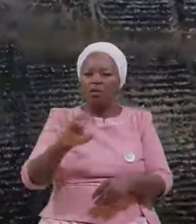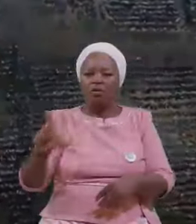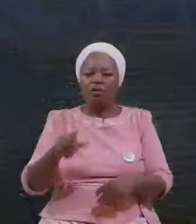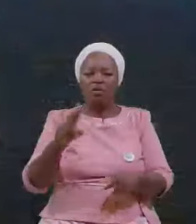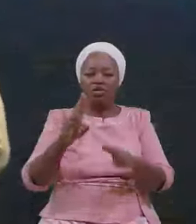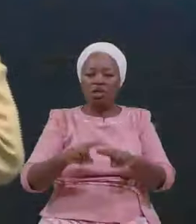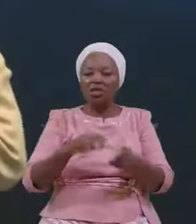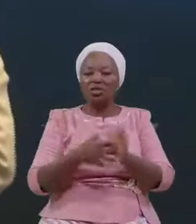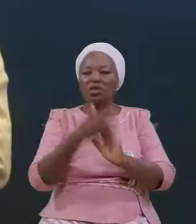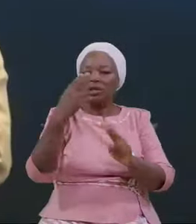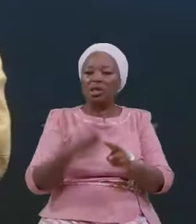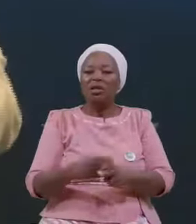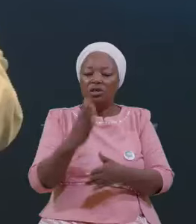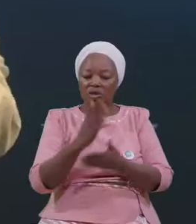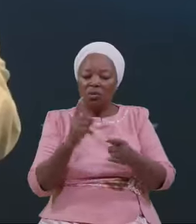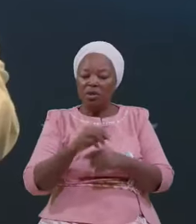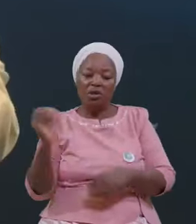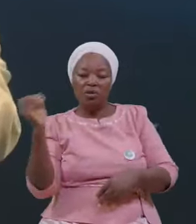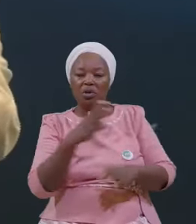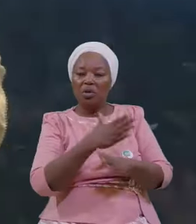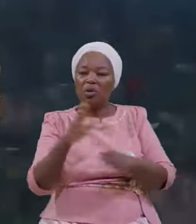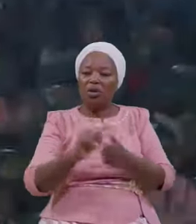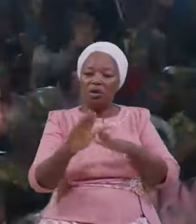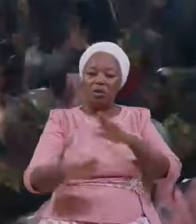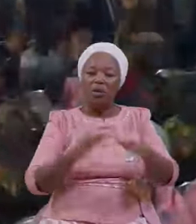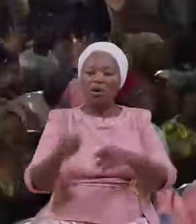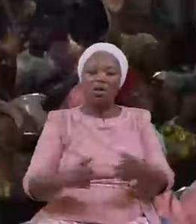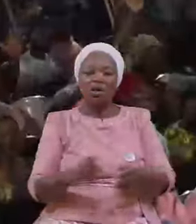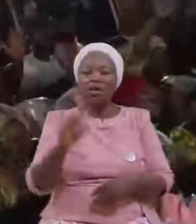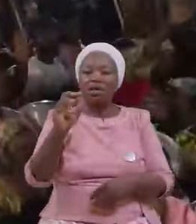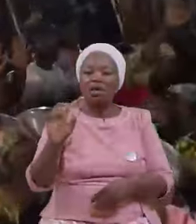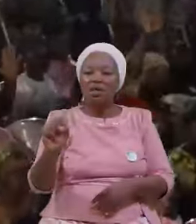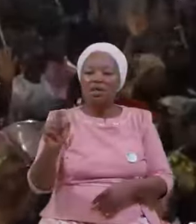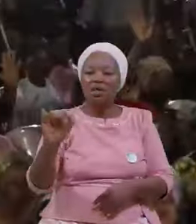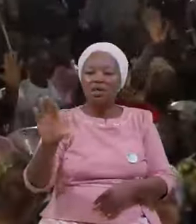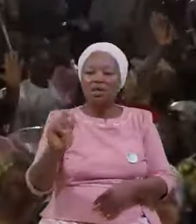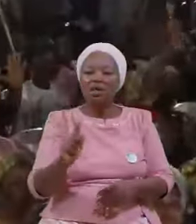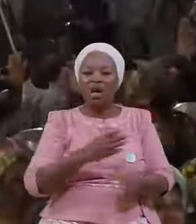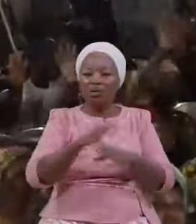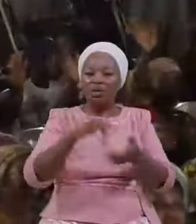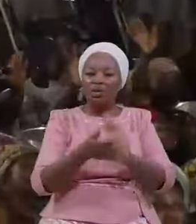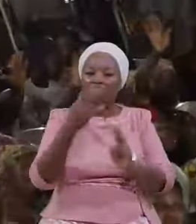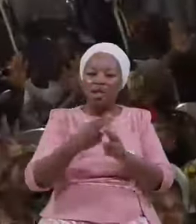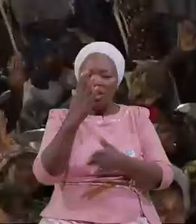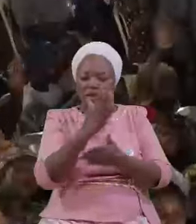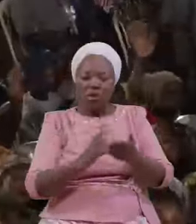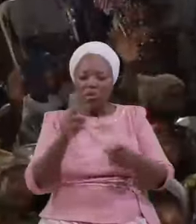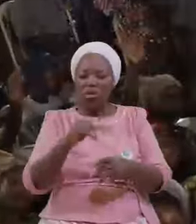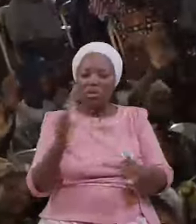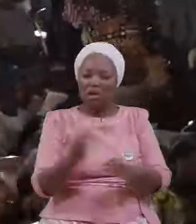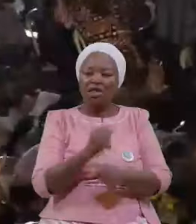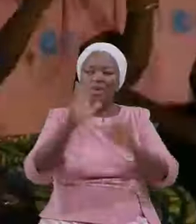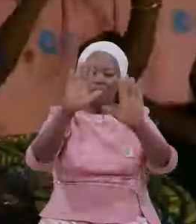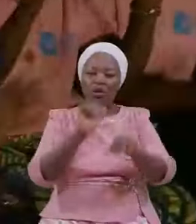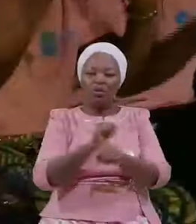is throwing the walking stick away. Somebody there is getting miracle healing tonight in